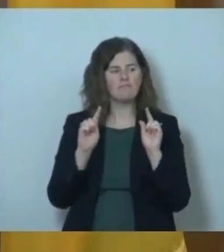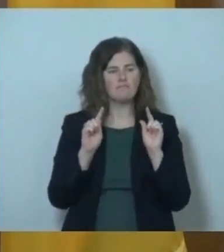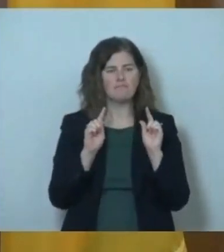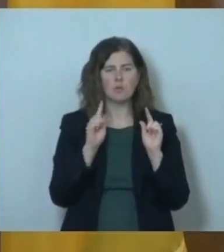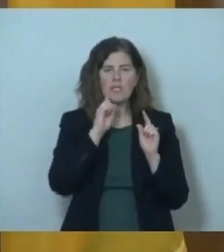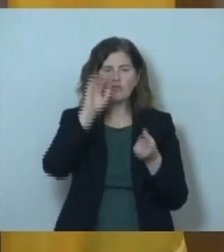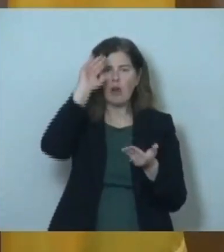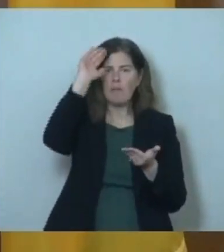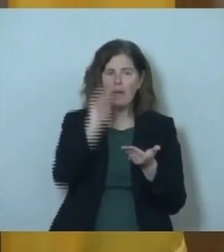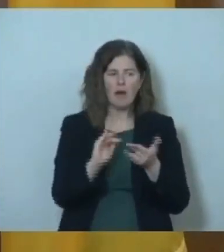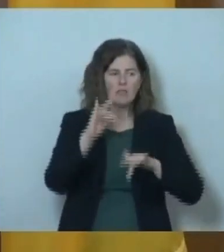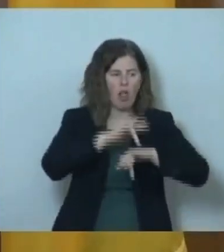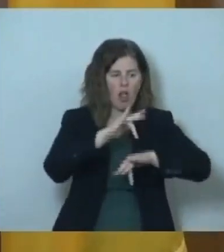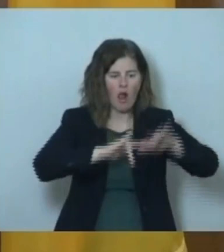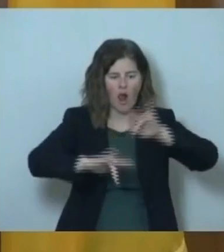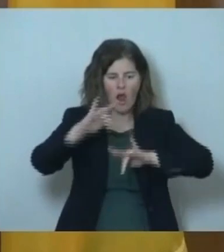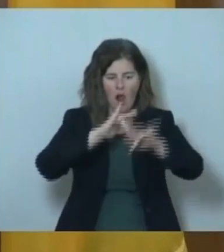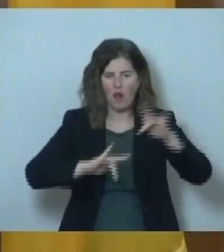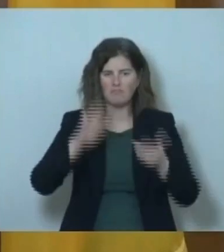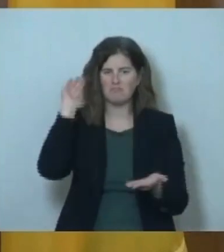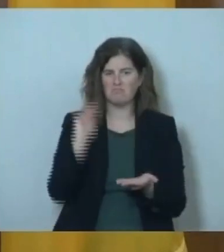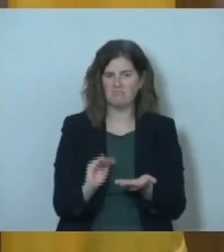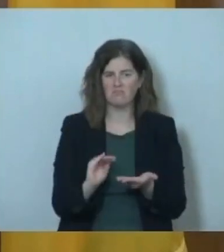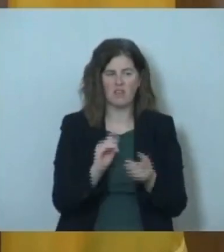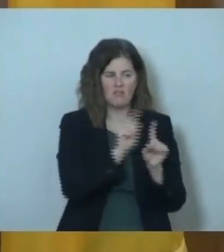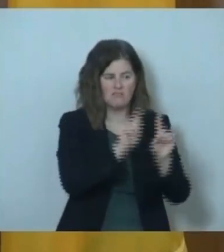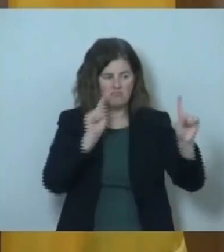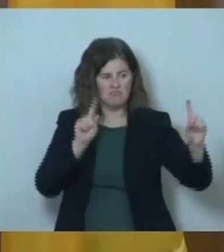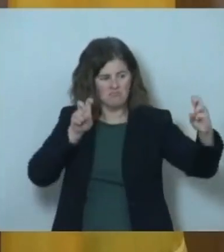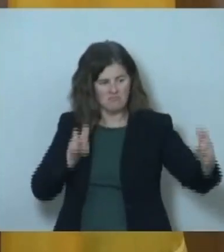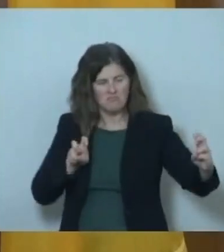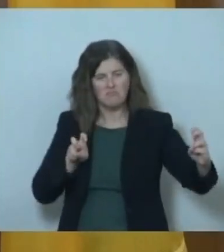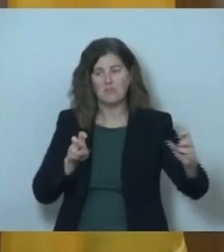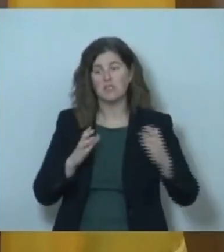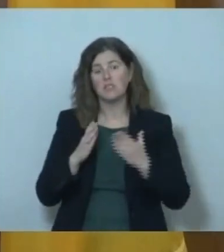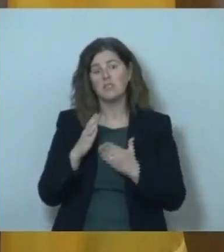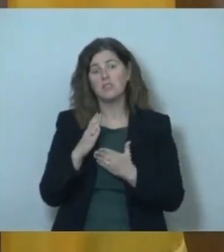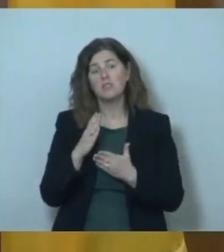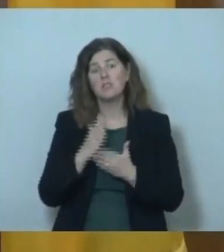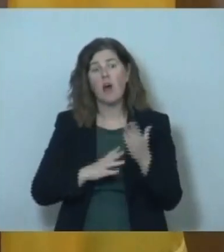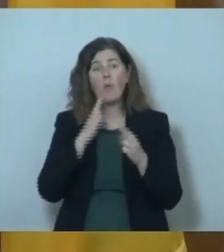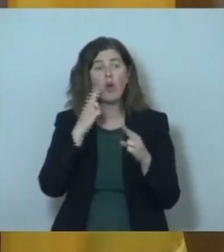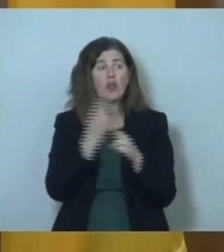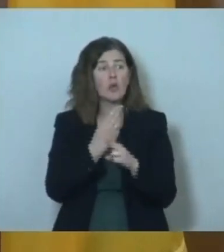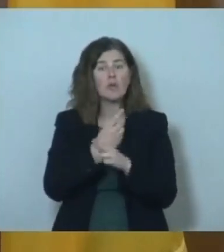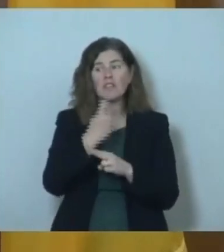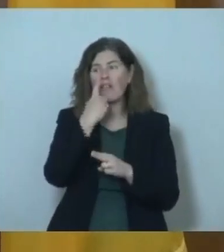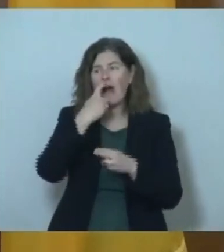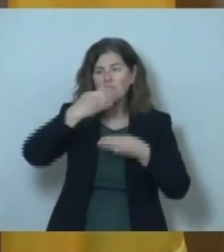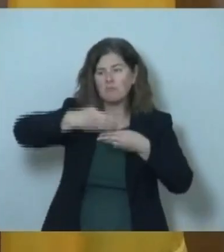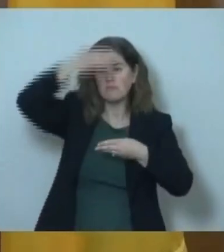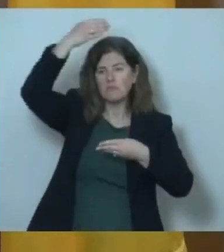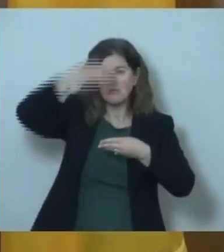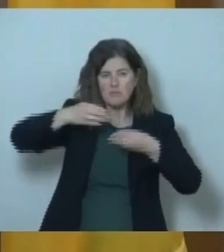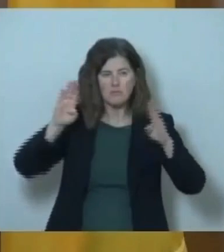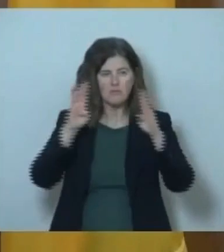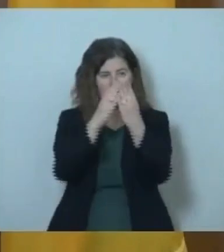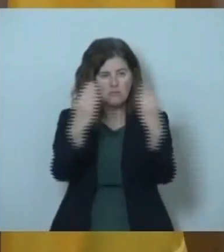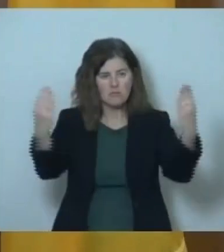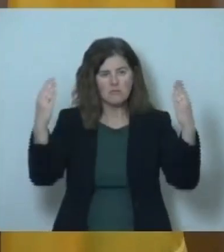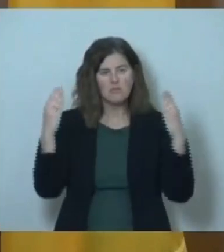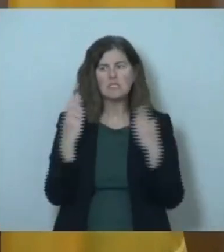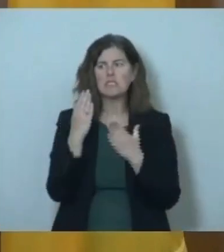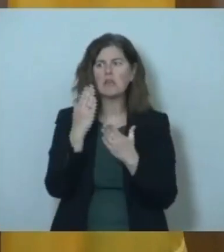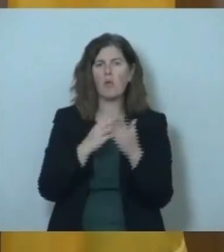about minimizing the amount of touching and social distancing. Some might put up plexiglass barriers, but some might just change